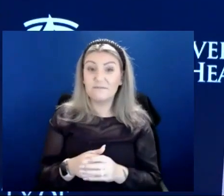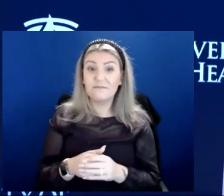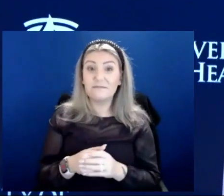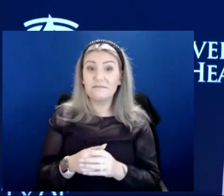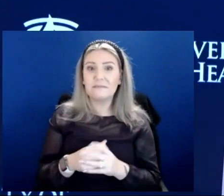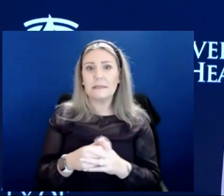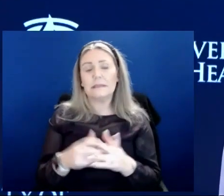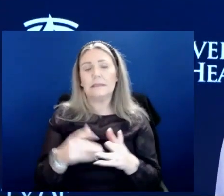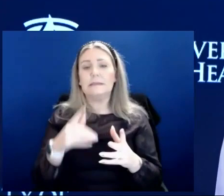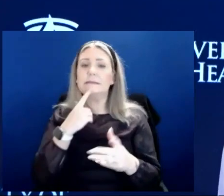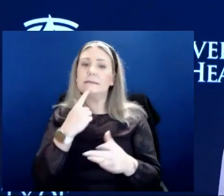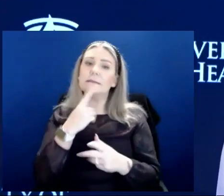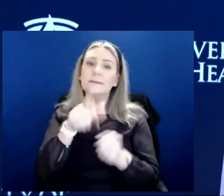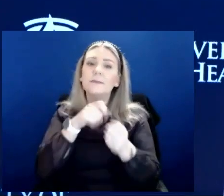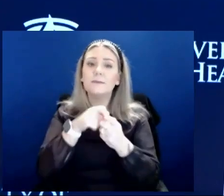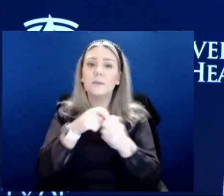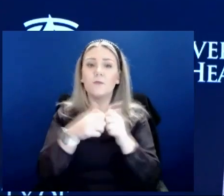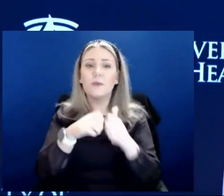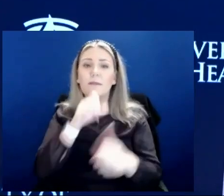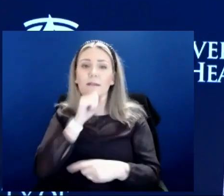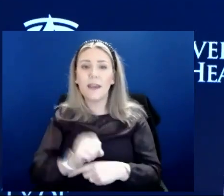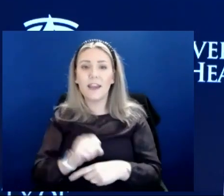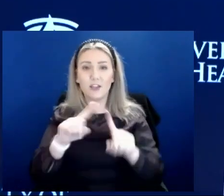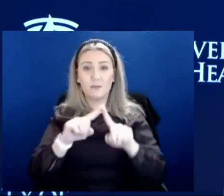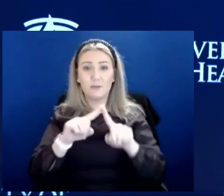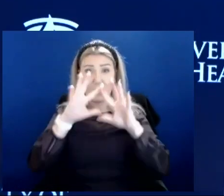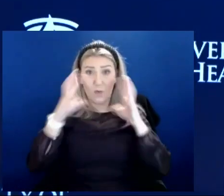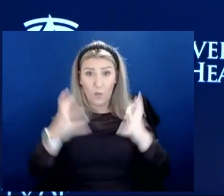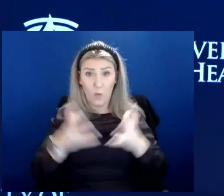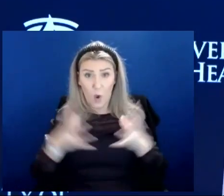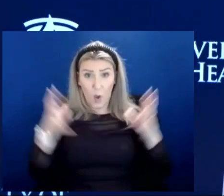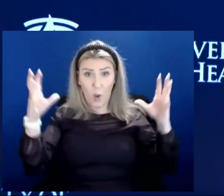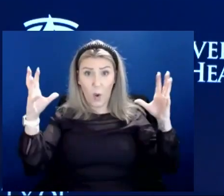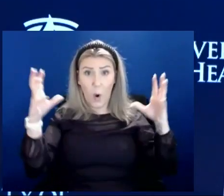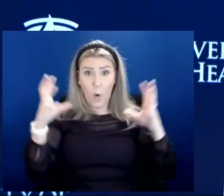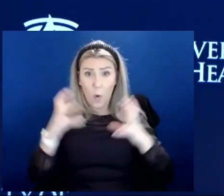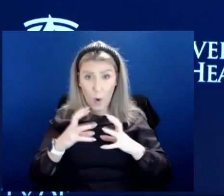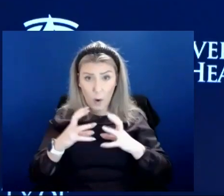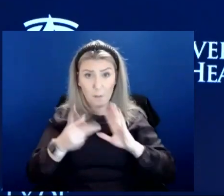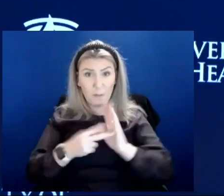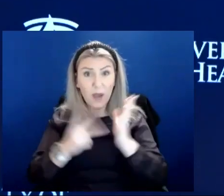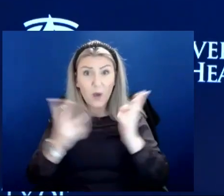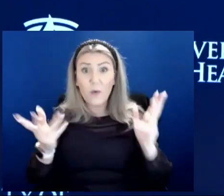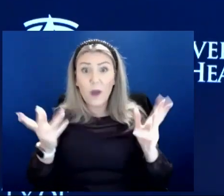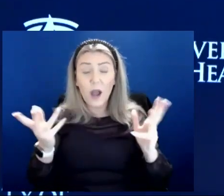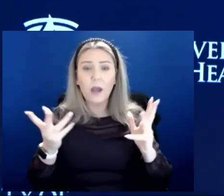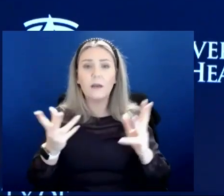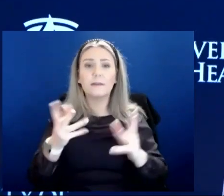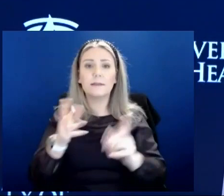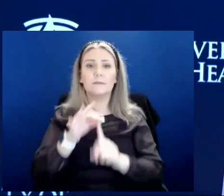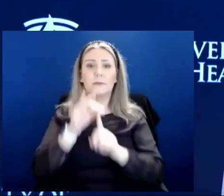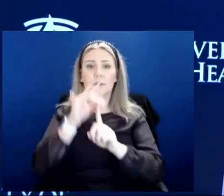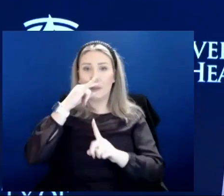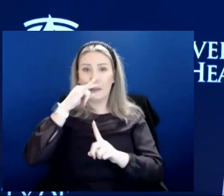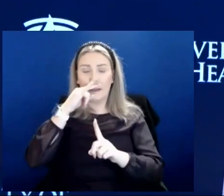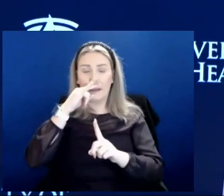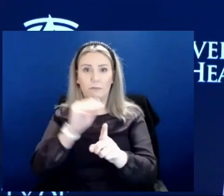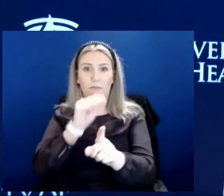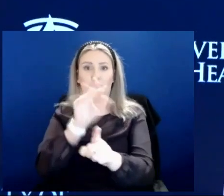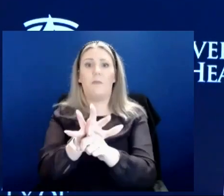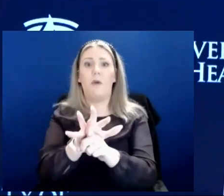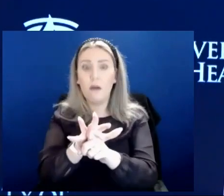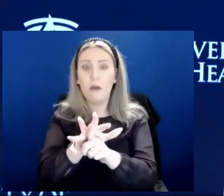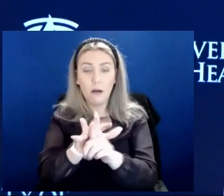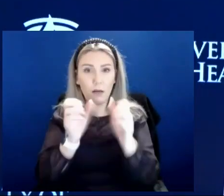will say is that the world is rapidly shrinking, meaning that especially kids are exposed to vast amounts of